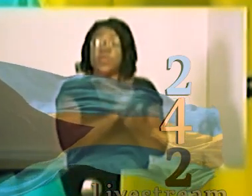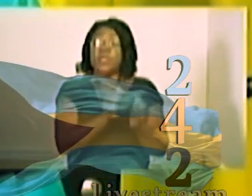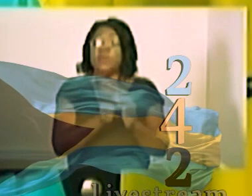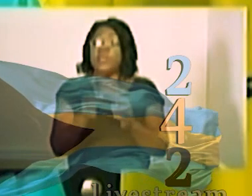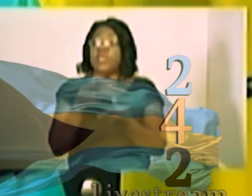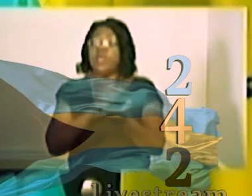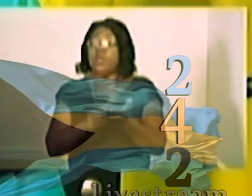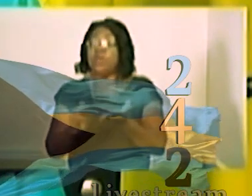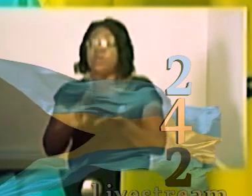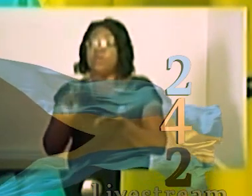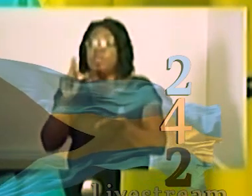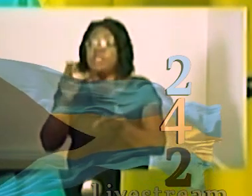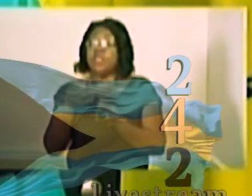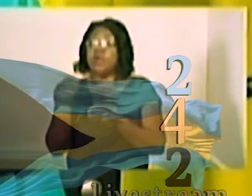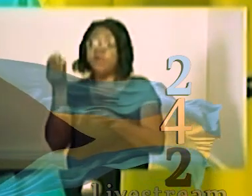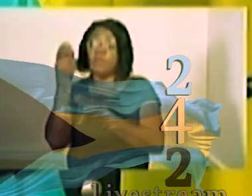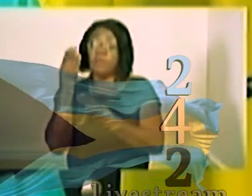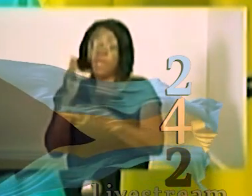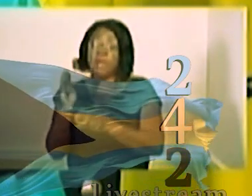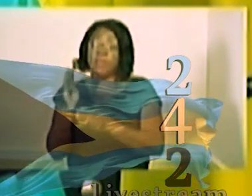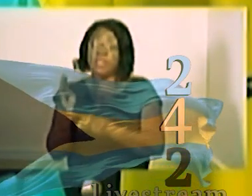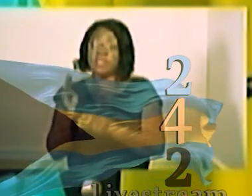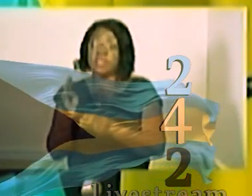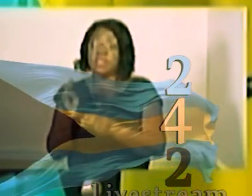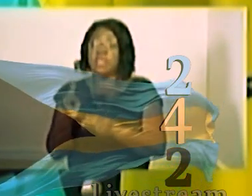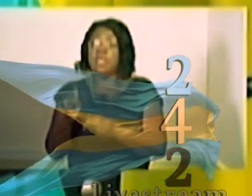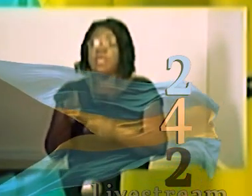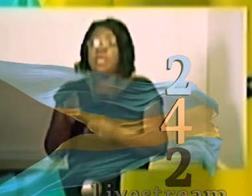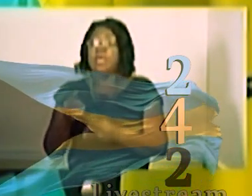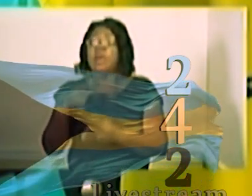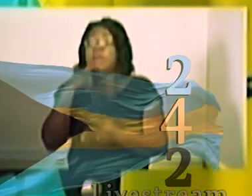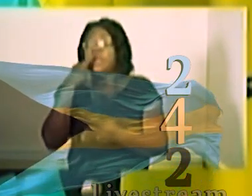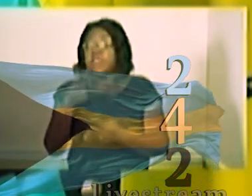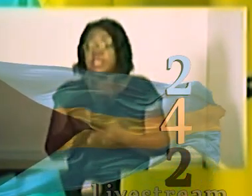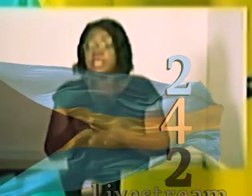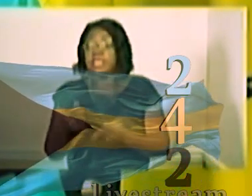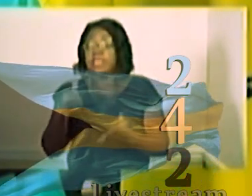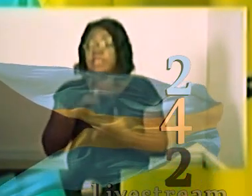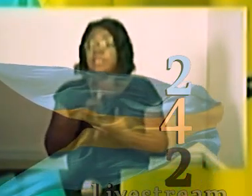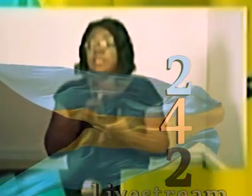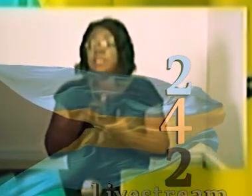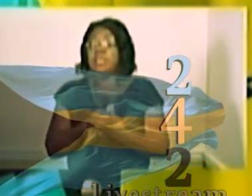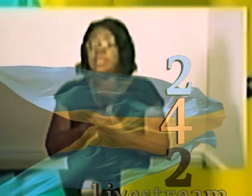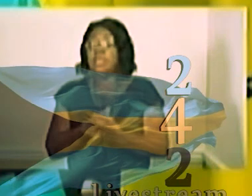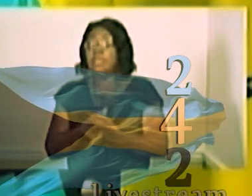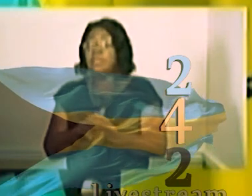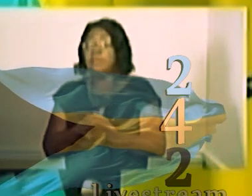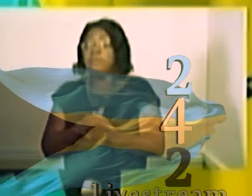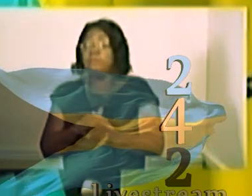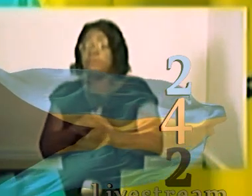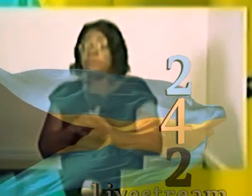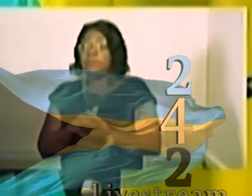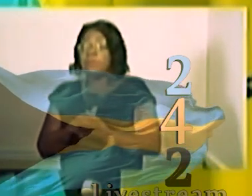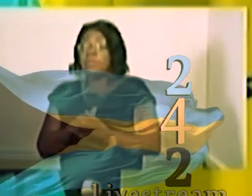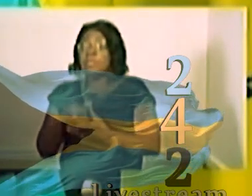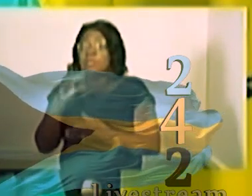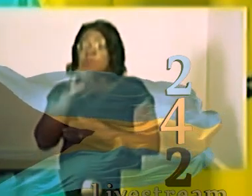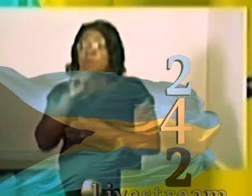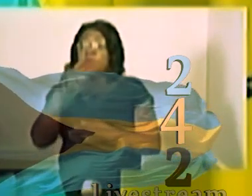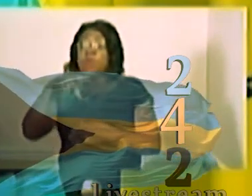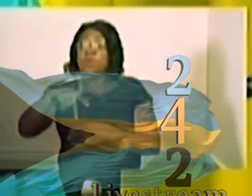the Bahamas. I wish to note that through the suggestions platform on